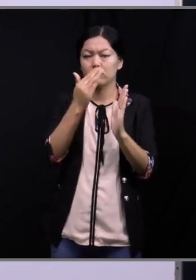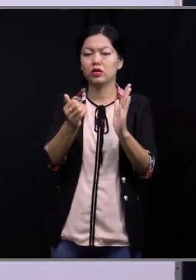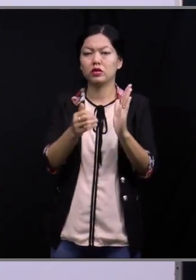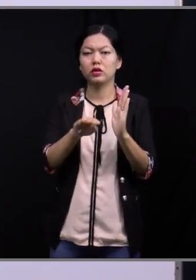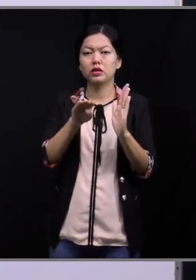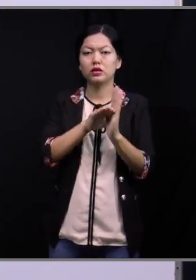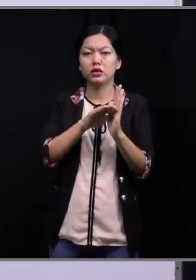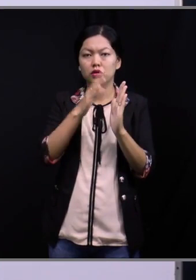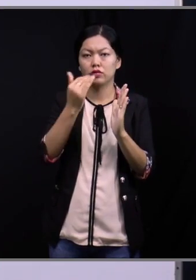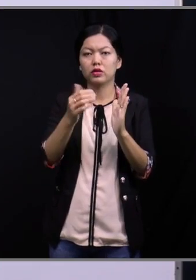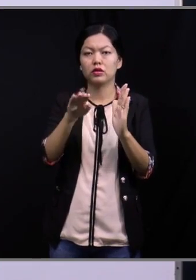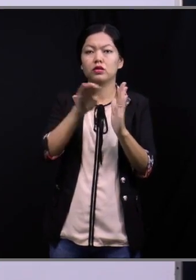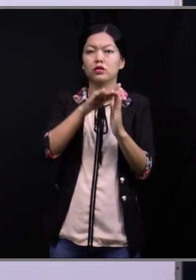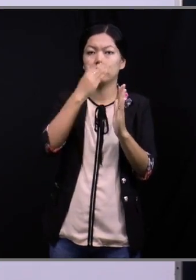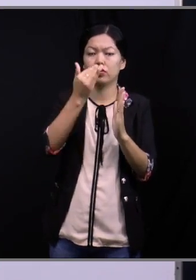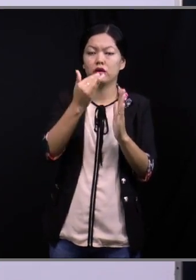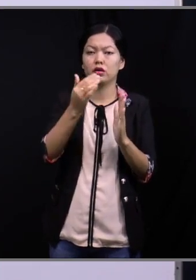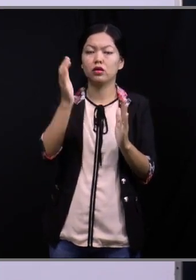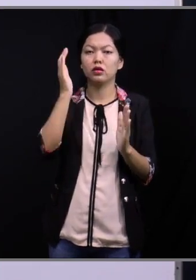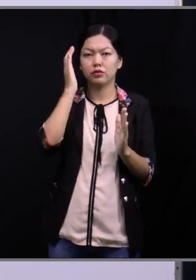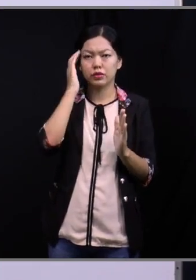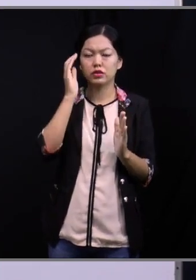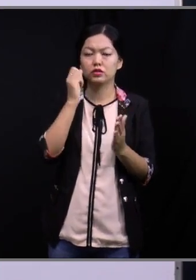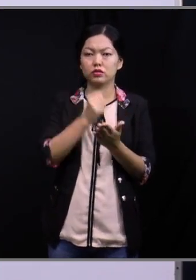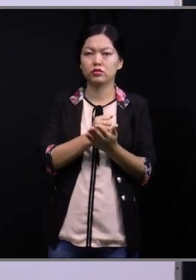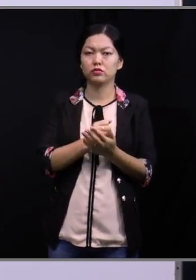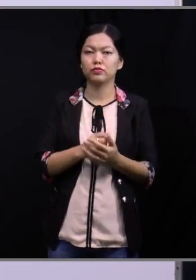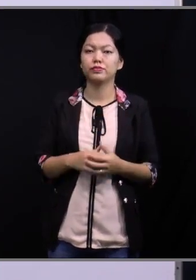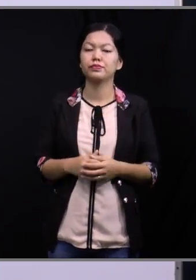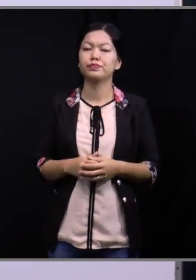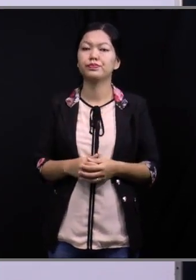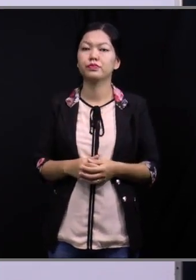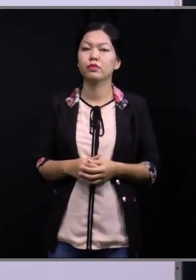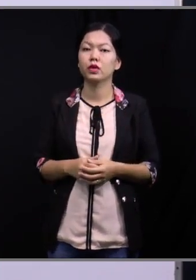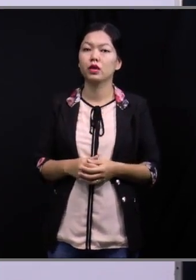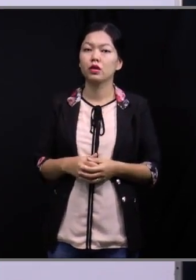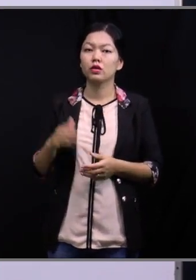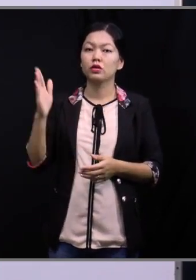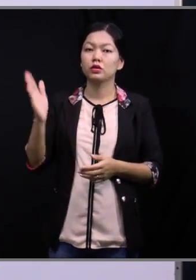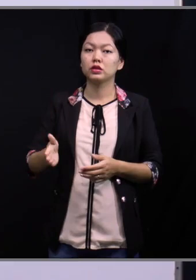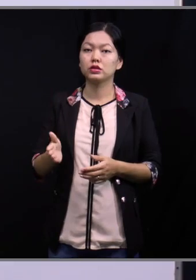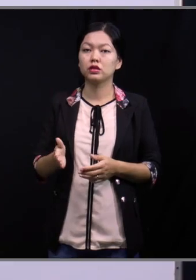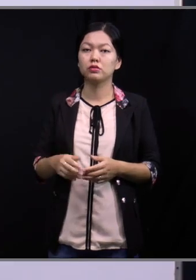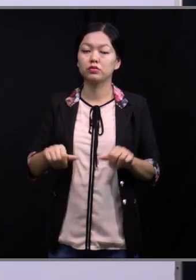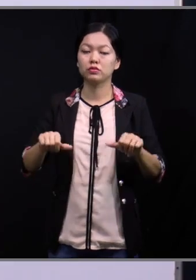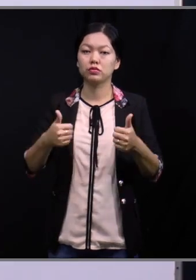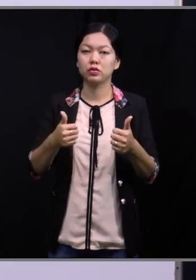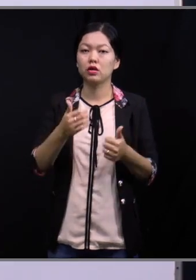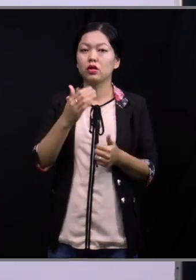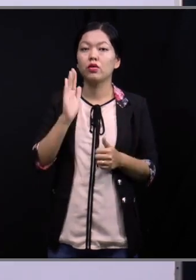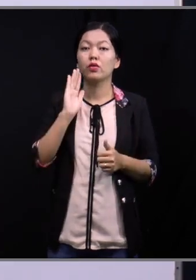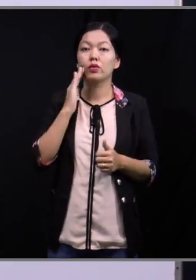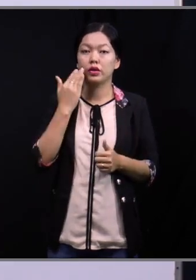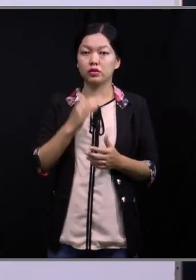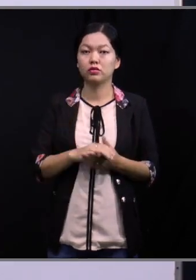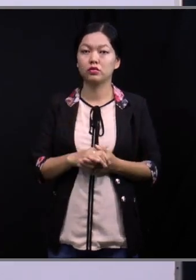why are they placed under this family? The knowledge about this is very important, and this can be obtained only when you have a direct,